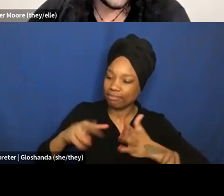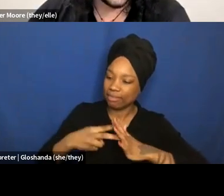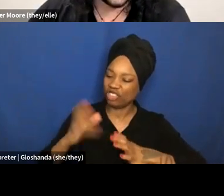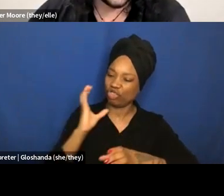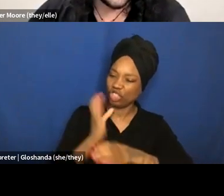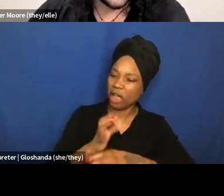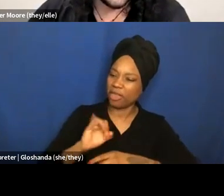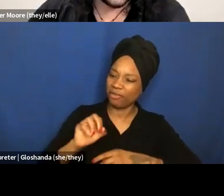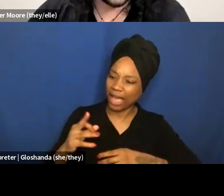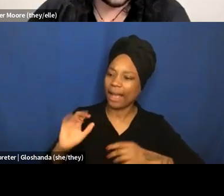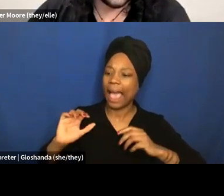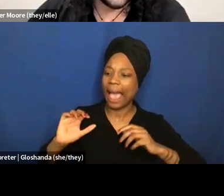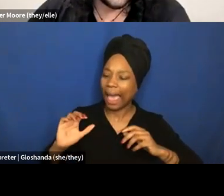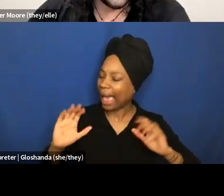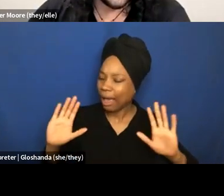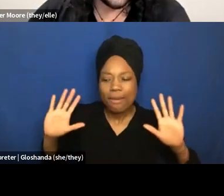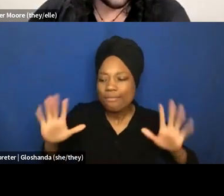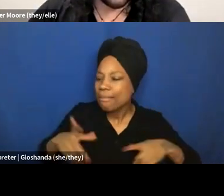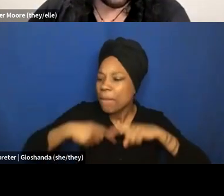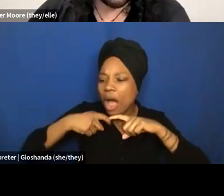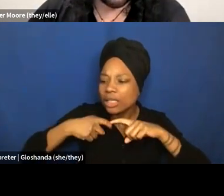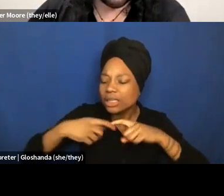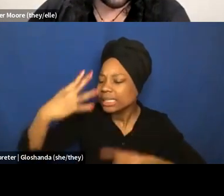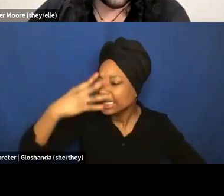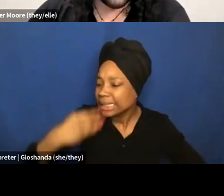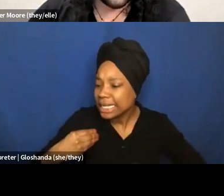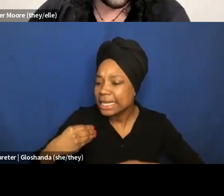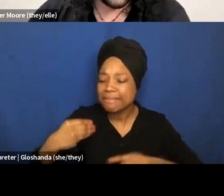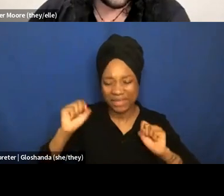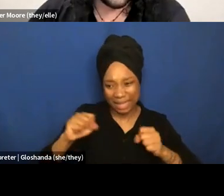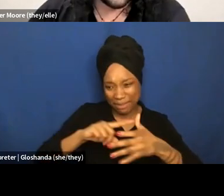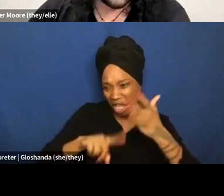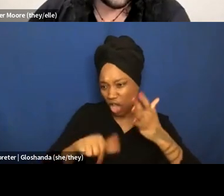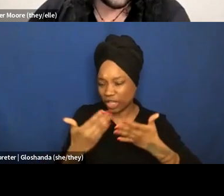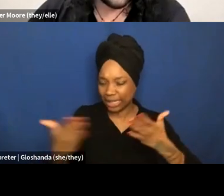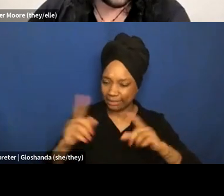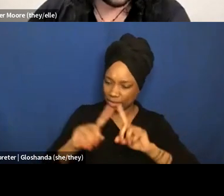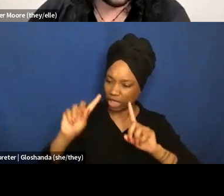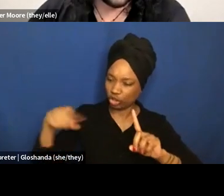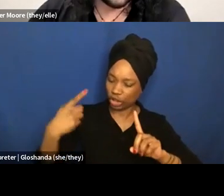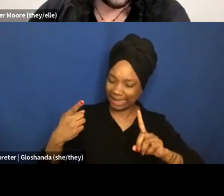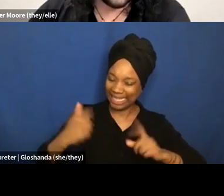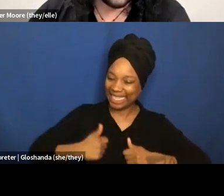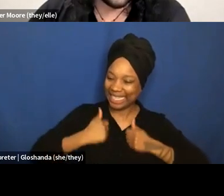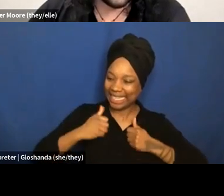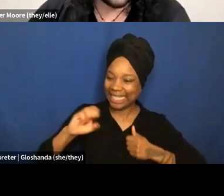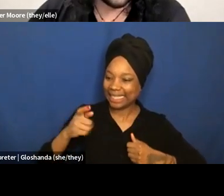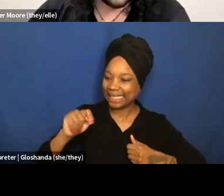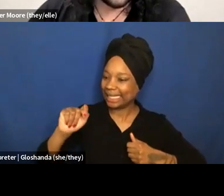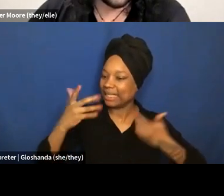That might be sleep. That might be other things, but it is the just existing. And that's it. You're not focusing on too much